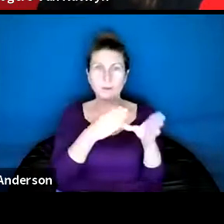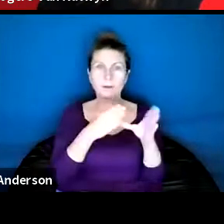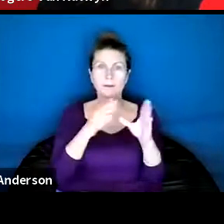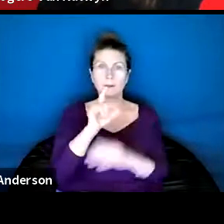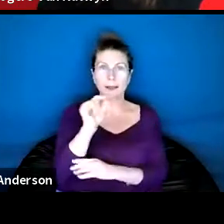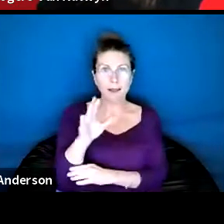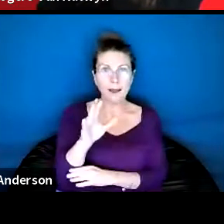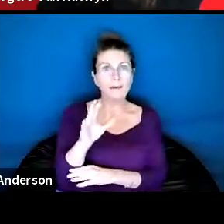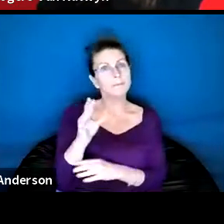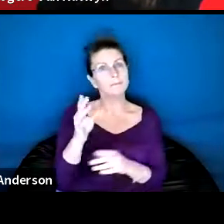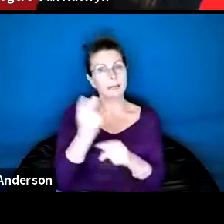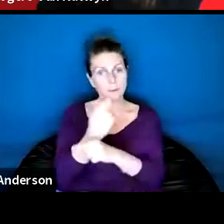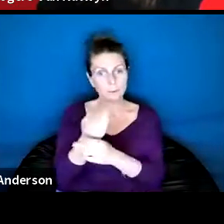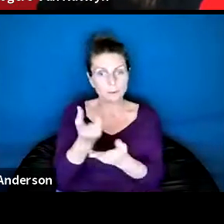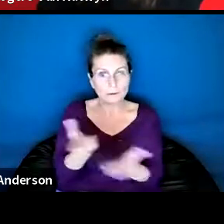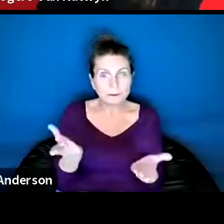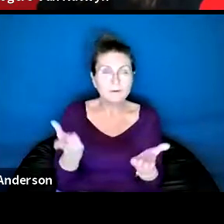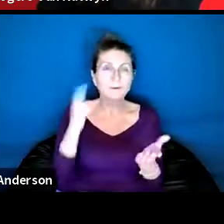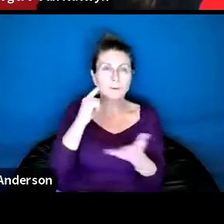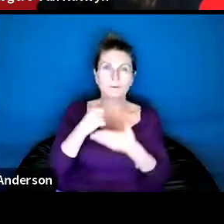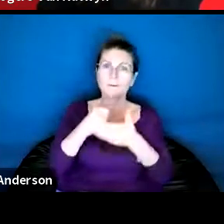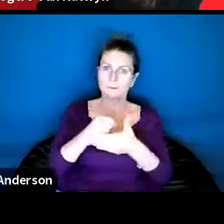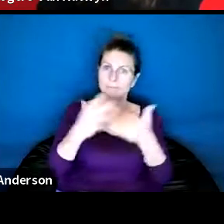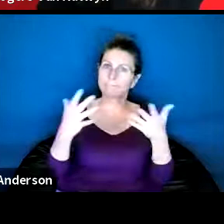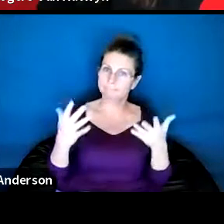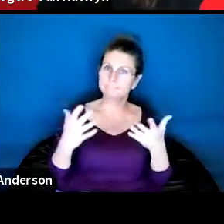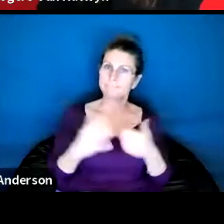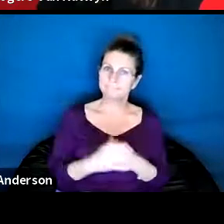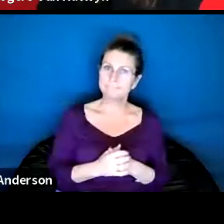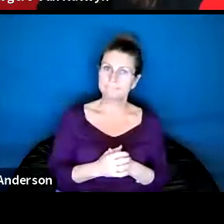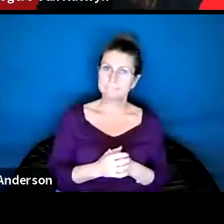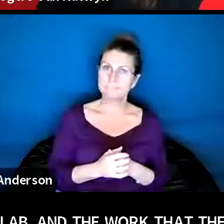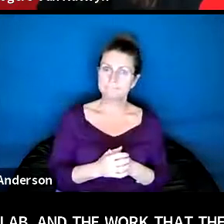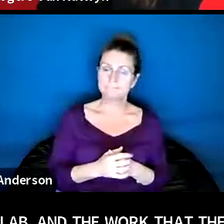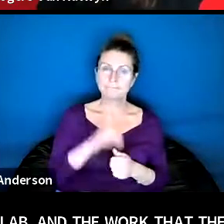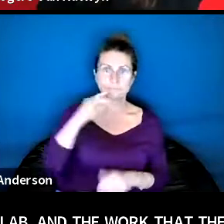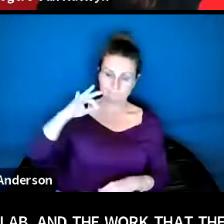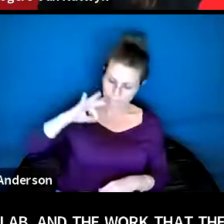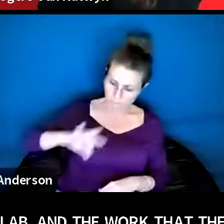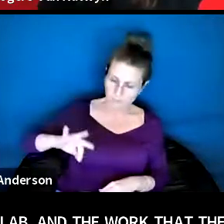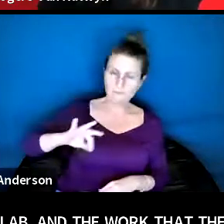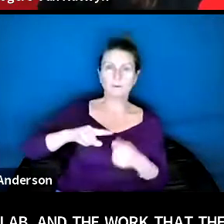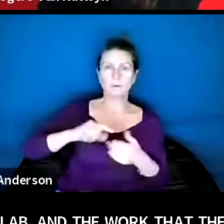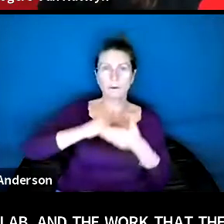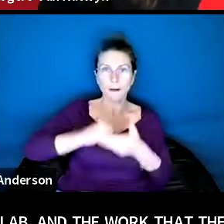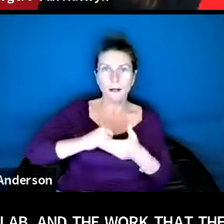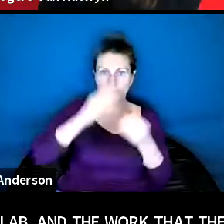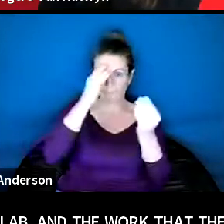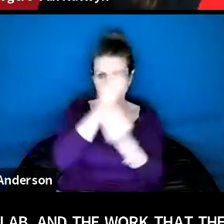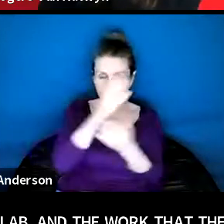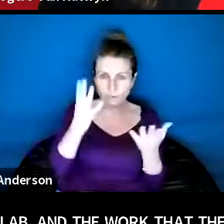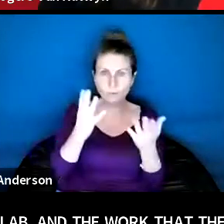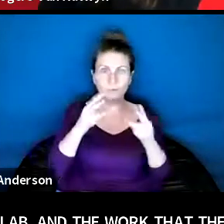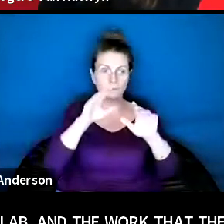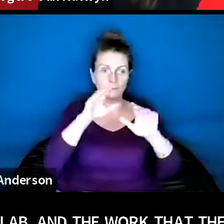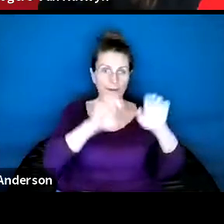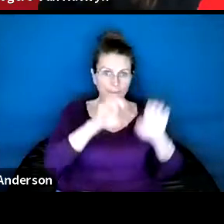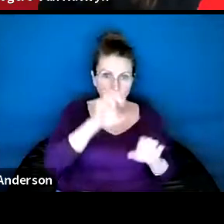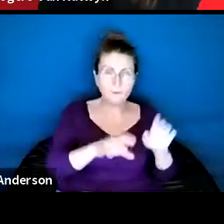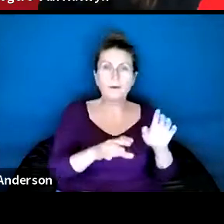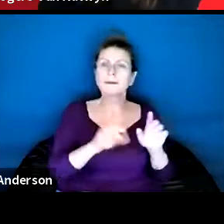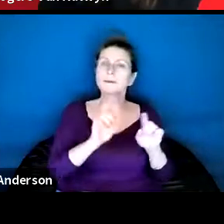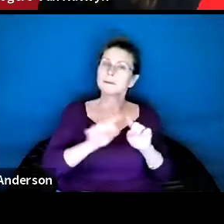this regard, I'm sure will help immensely in terms of informing and evaluating these